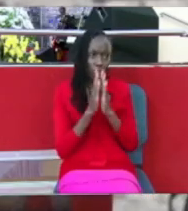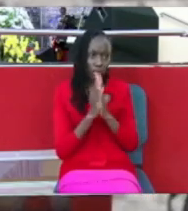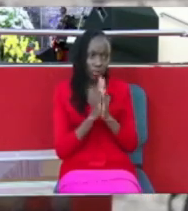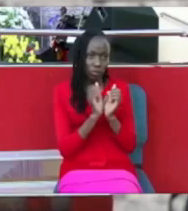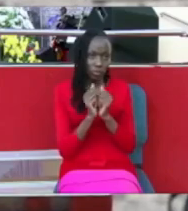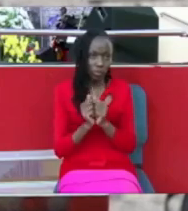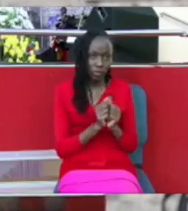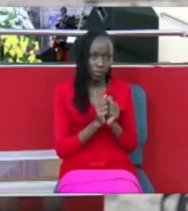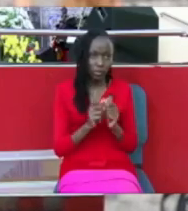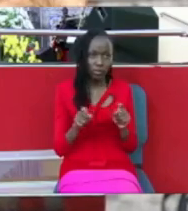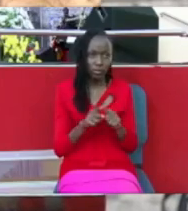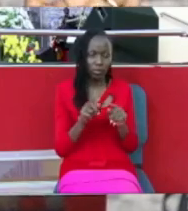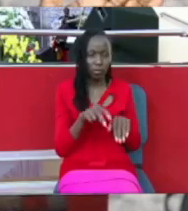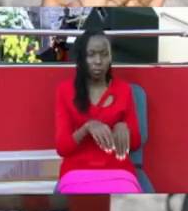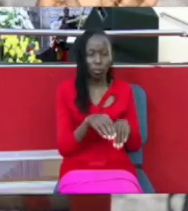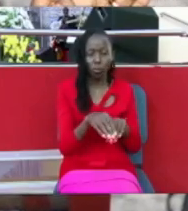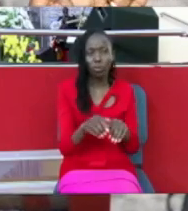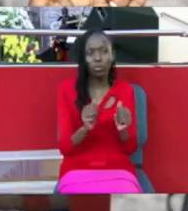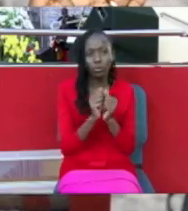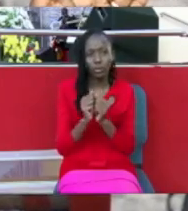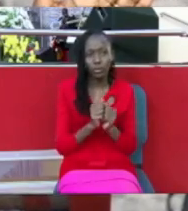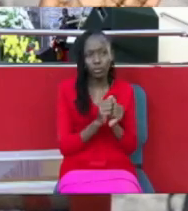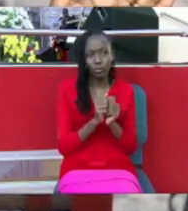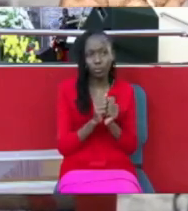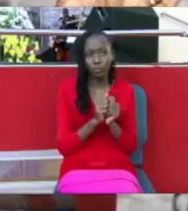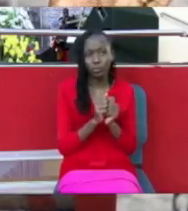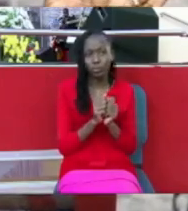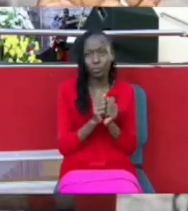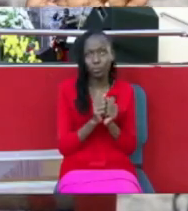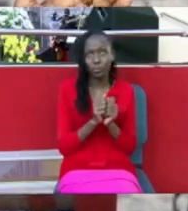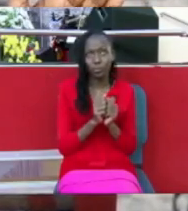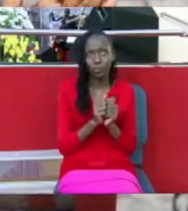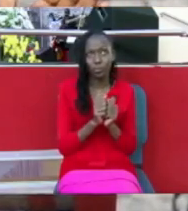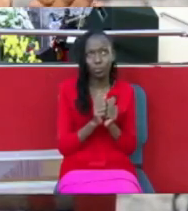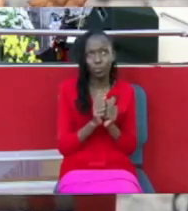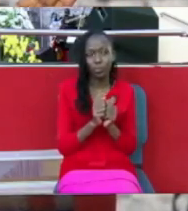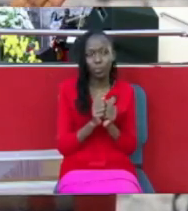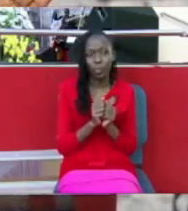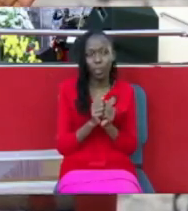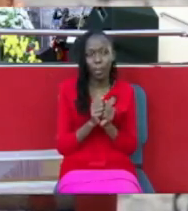with you. Na kutembea na. Are you there? Je, uko pale.